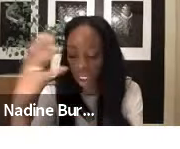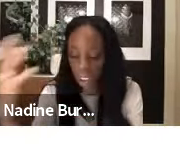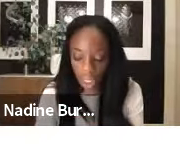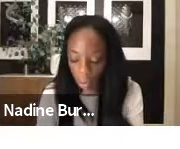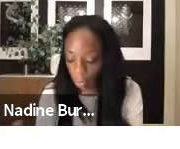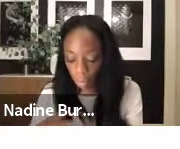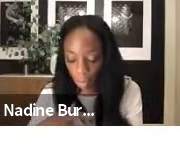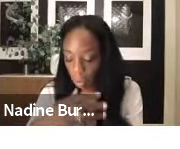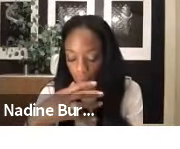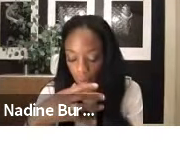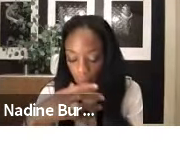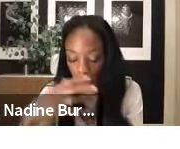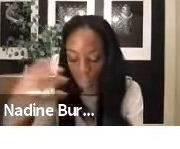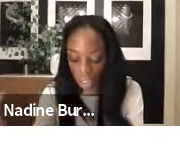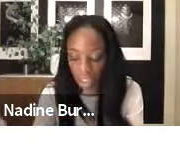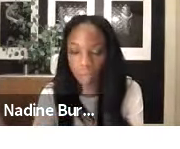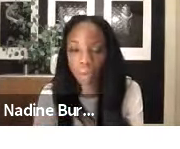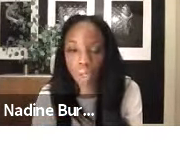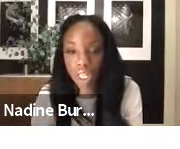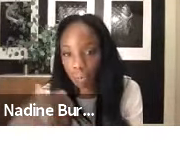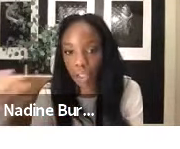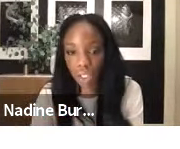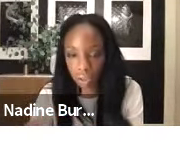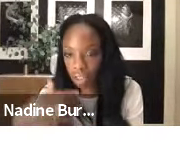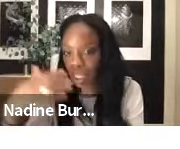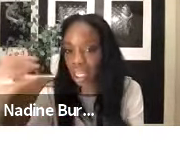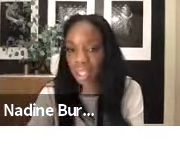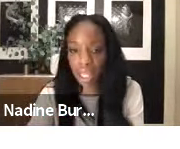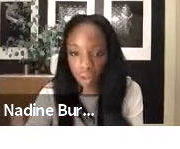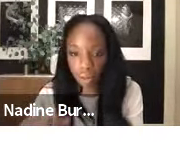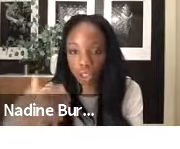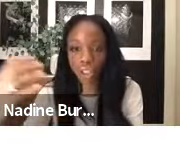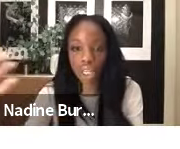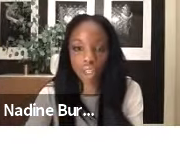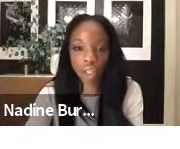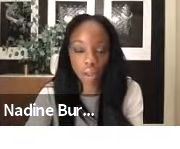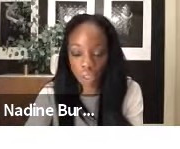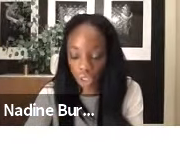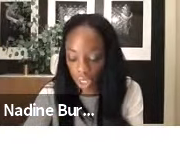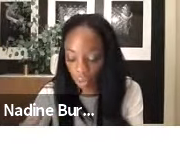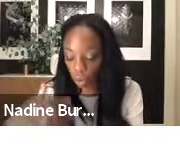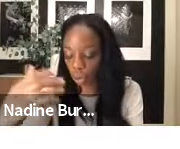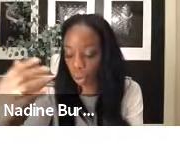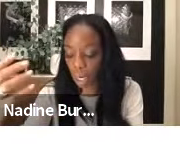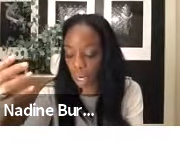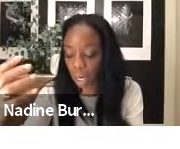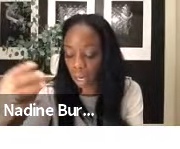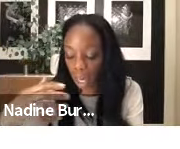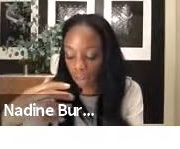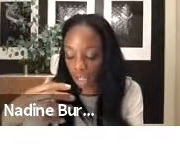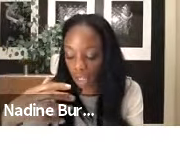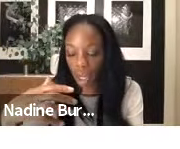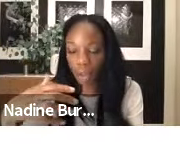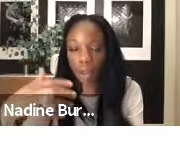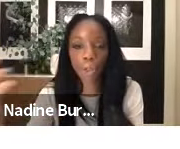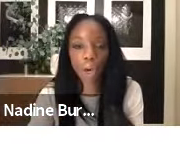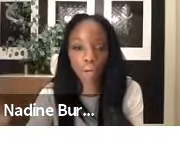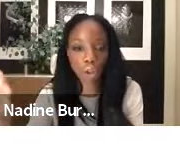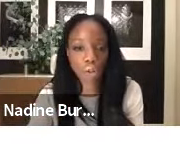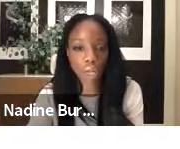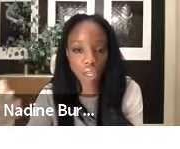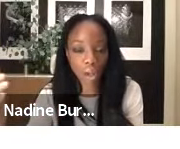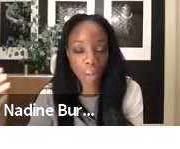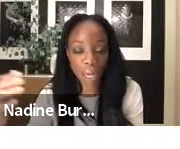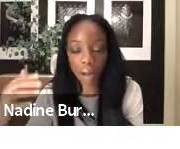in the many different ways, particularly in language, and reaching out to having a